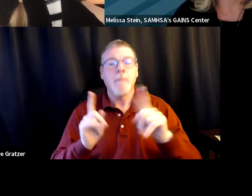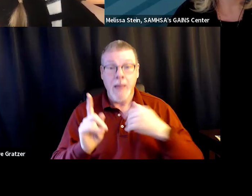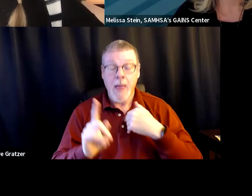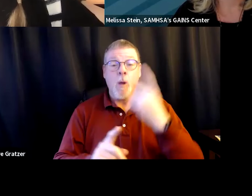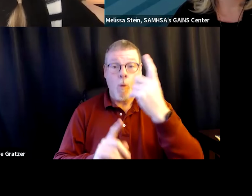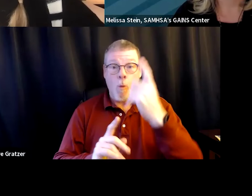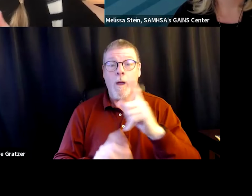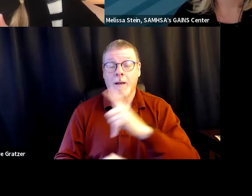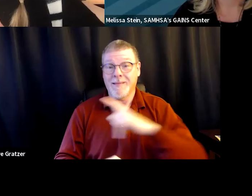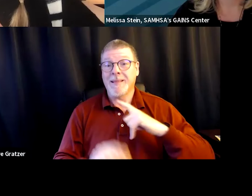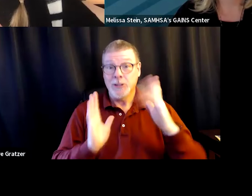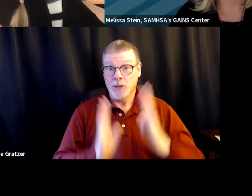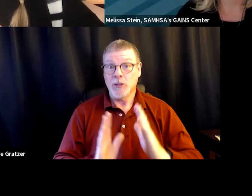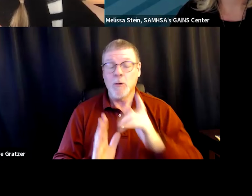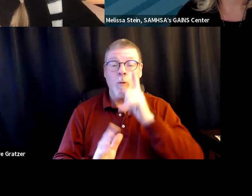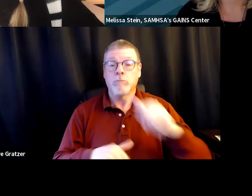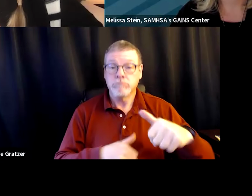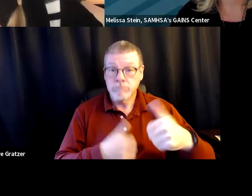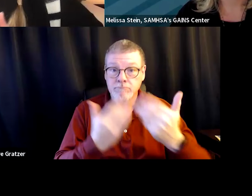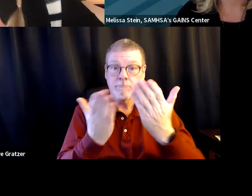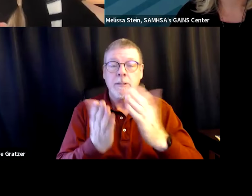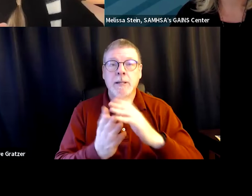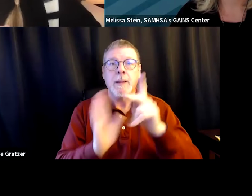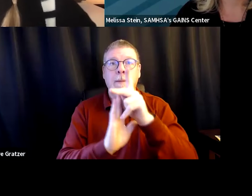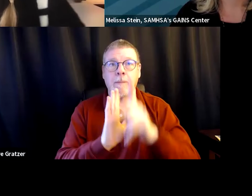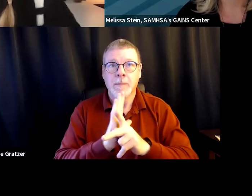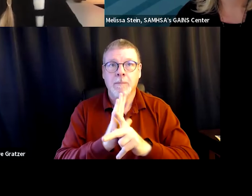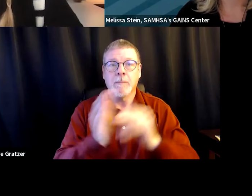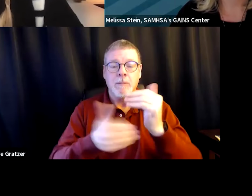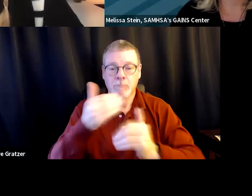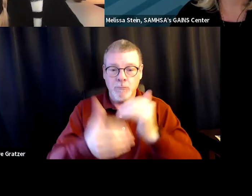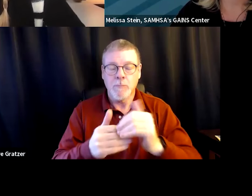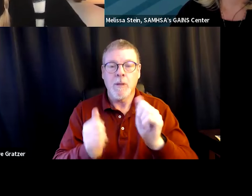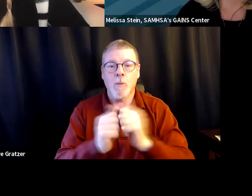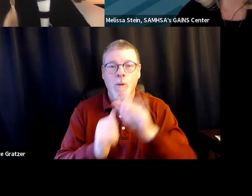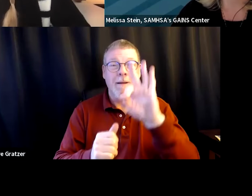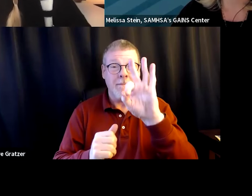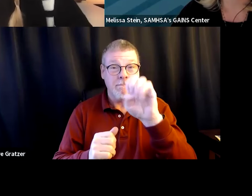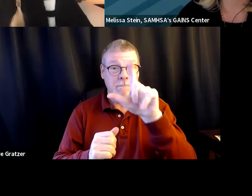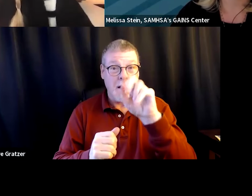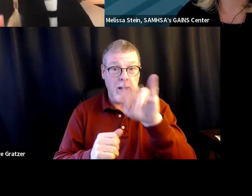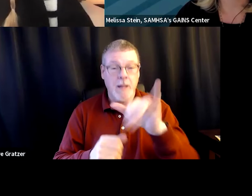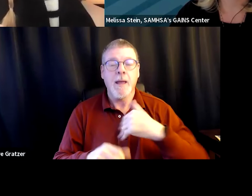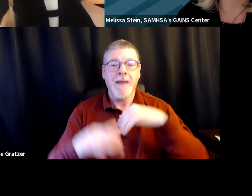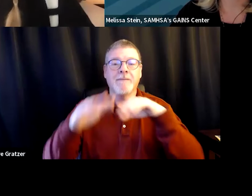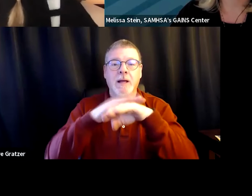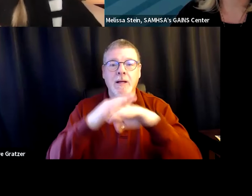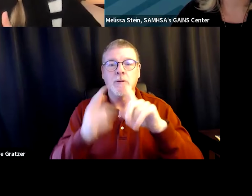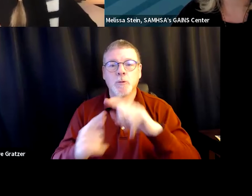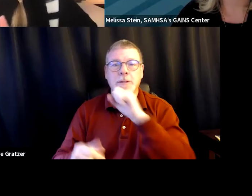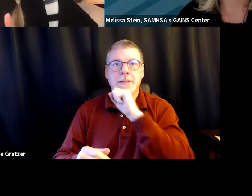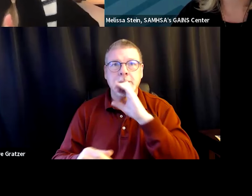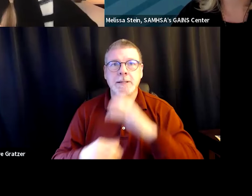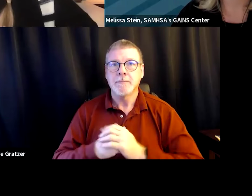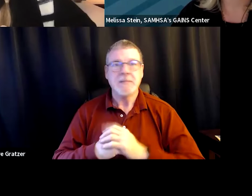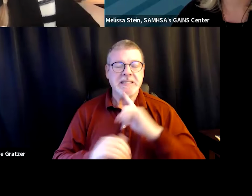was introducing some policy and procedure around folks with felony convictions having access to senior centers. And I was like,